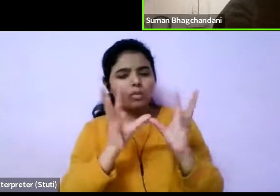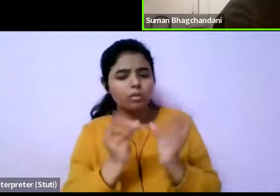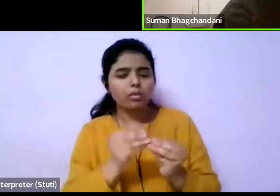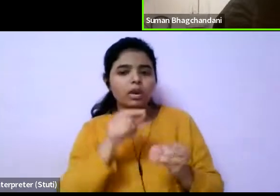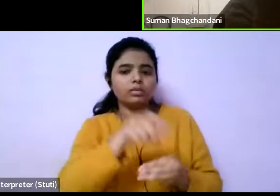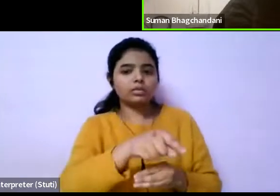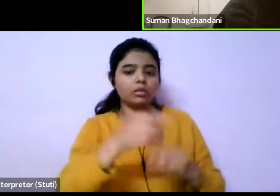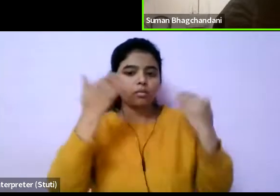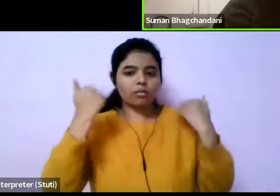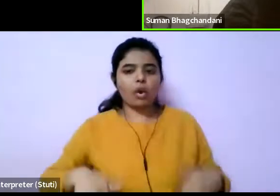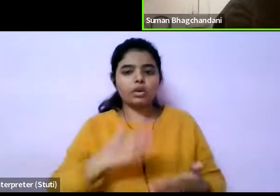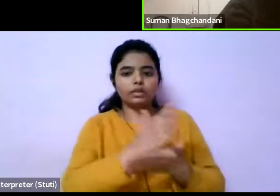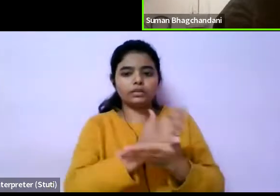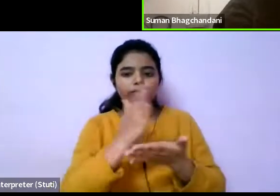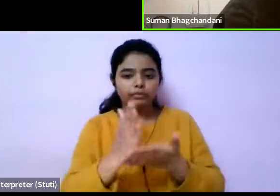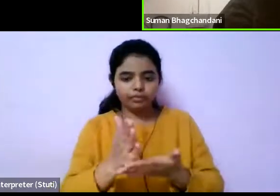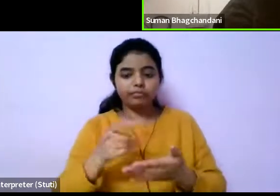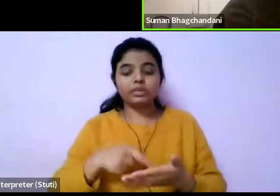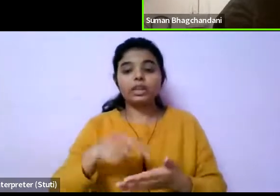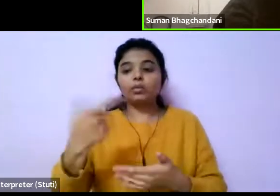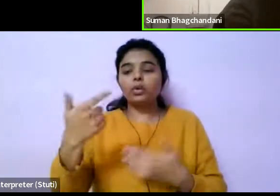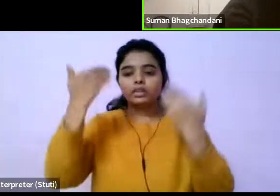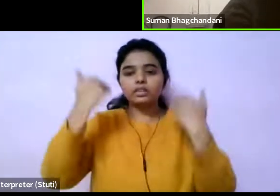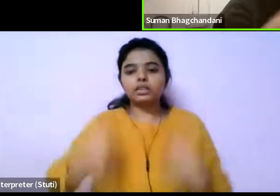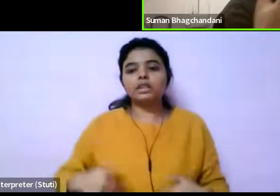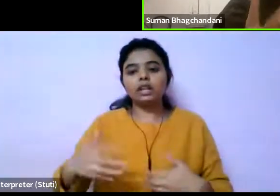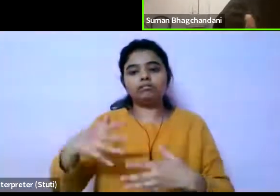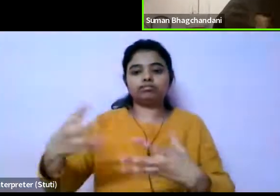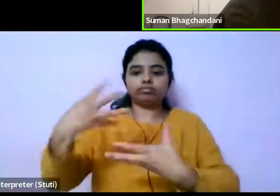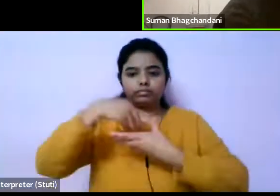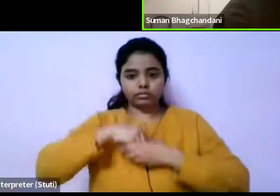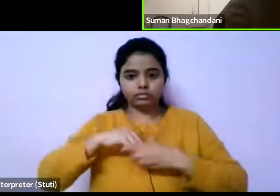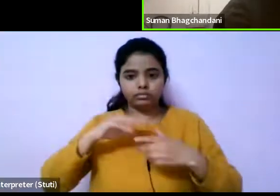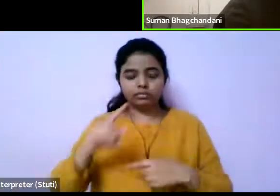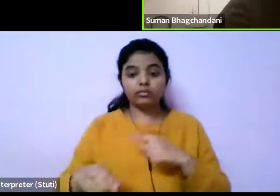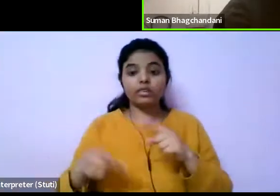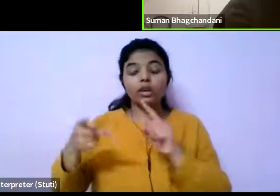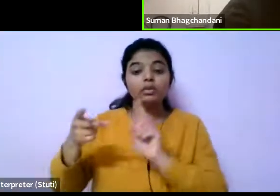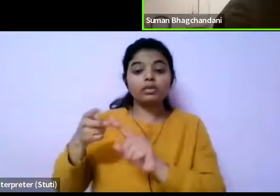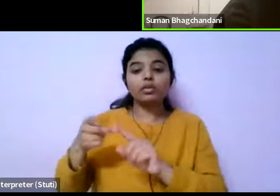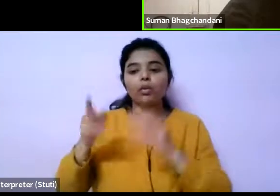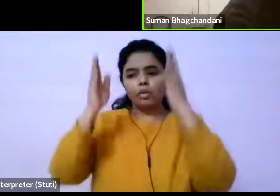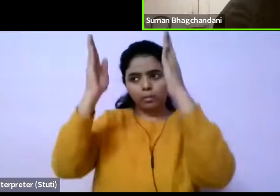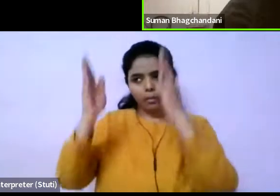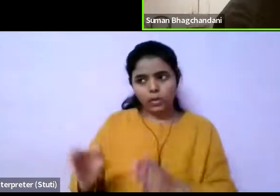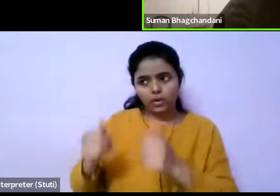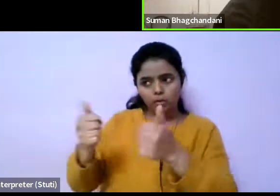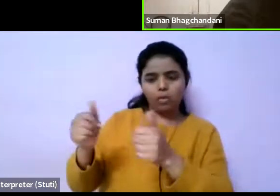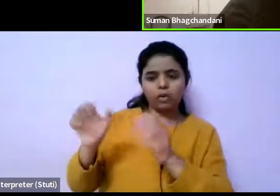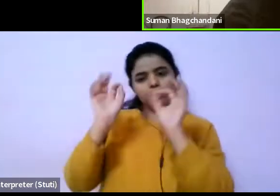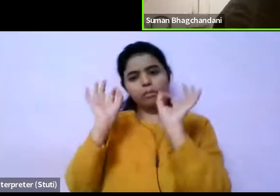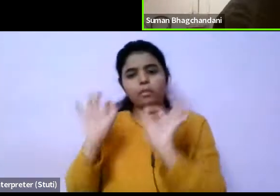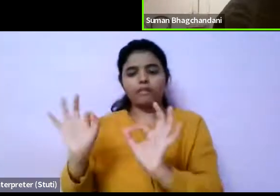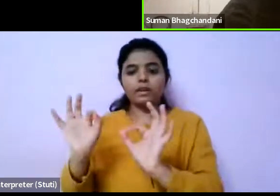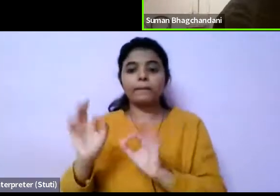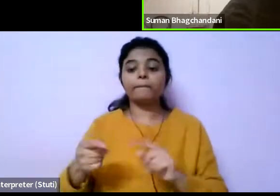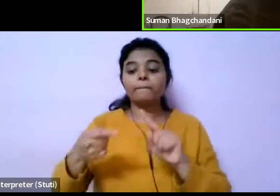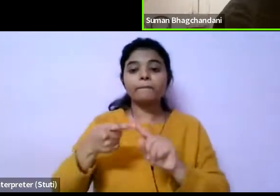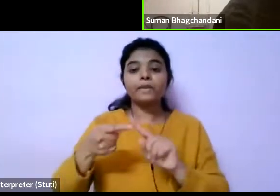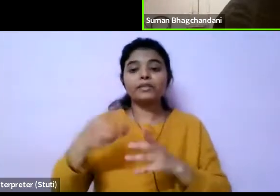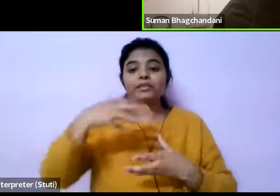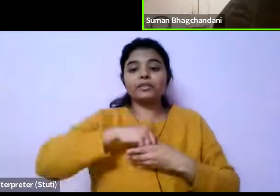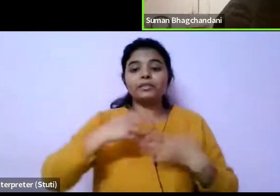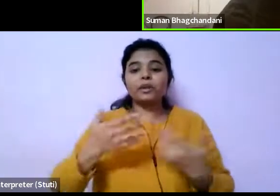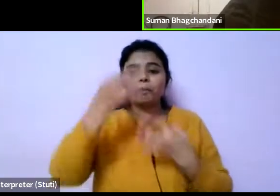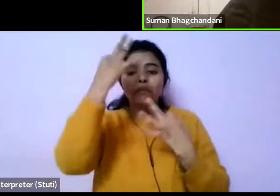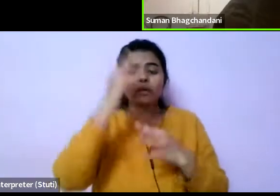2 categories, that is the perceived and tangible body and the aesthetically ideal body. The perceived body is the dancer's body that